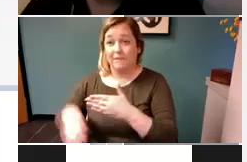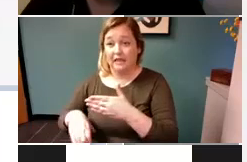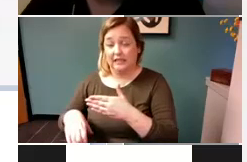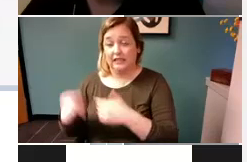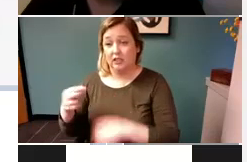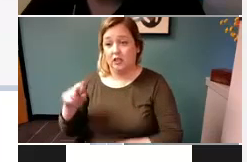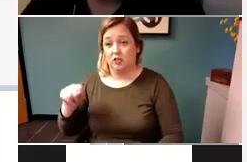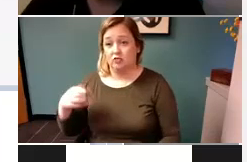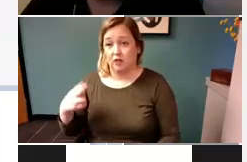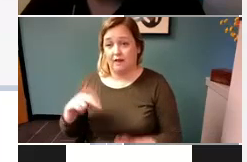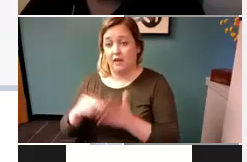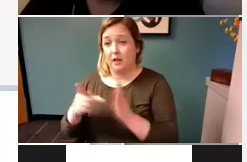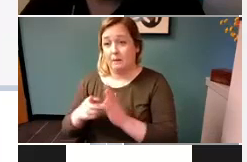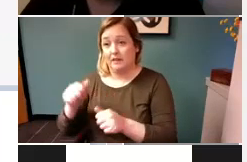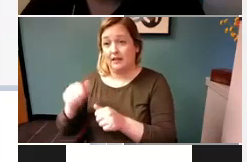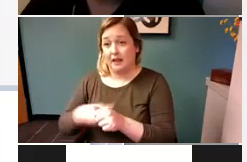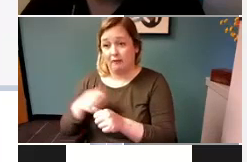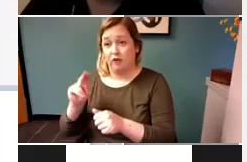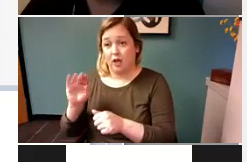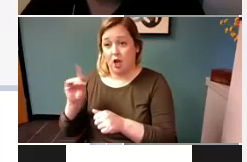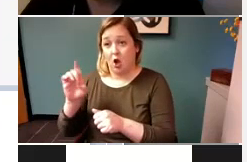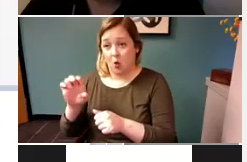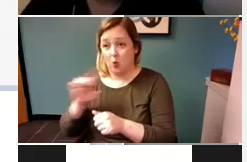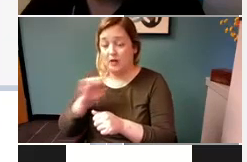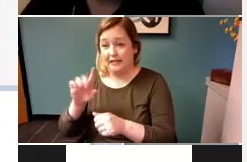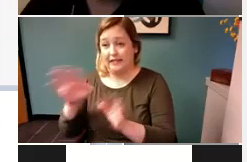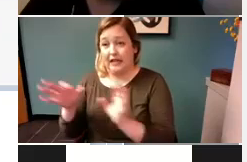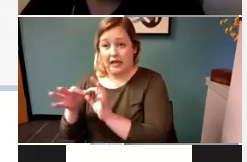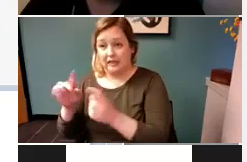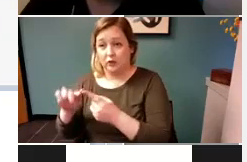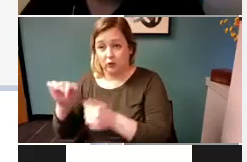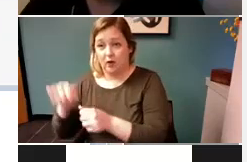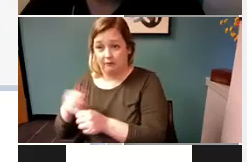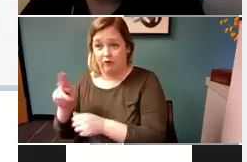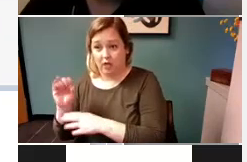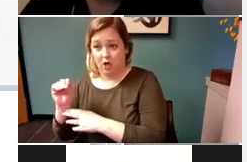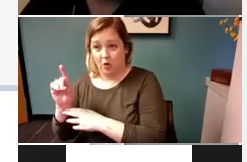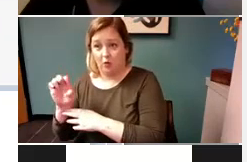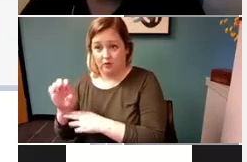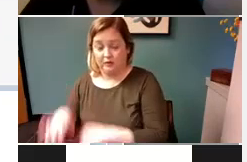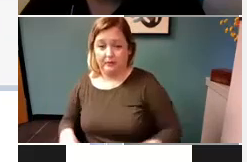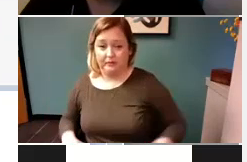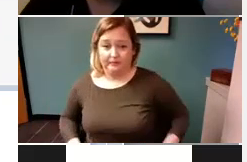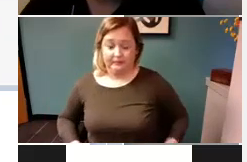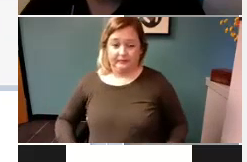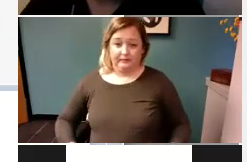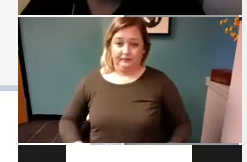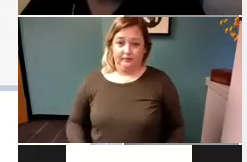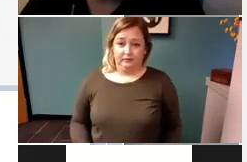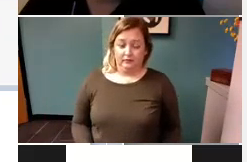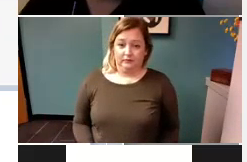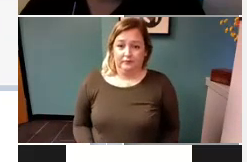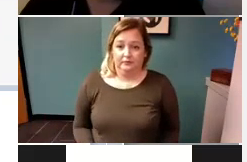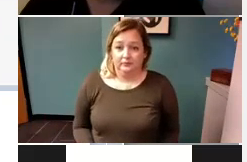to every node. So this node is connected here. This node is connected here. This is connected